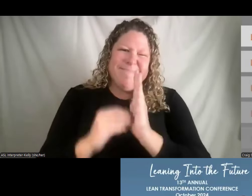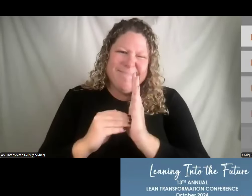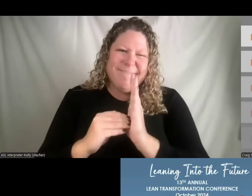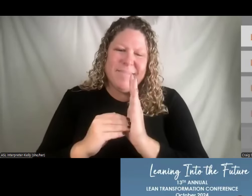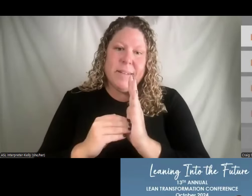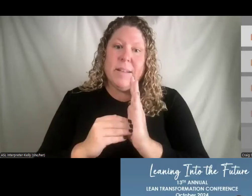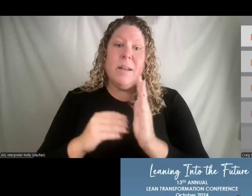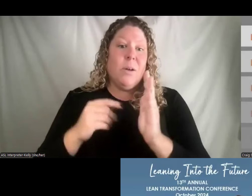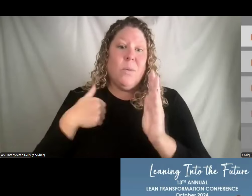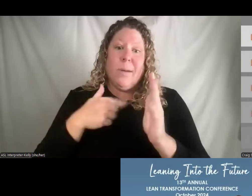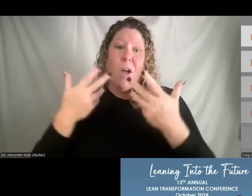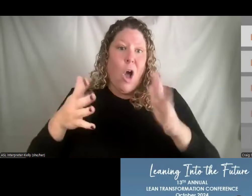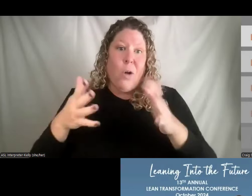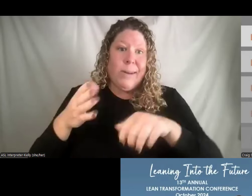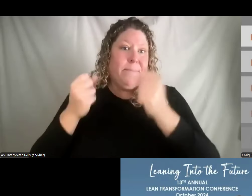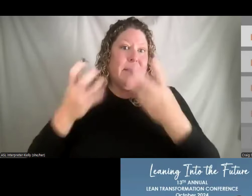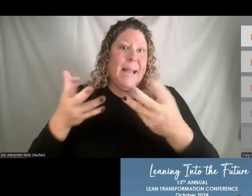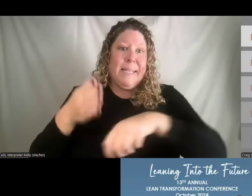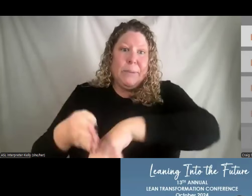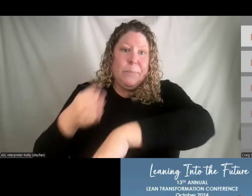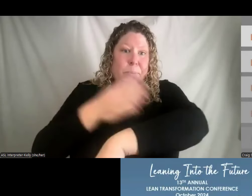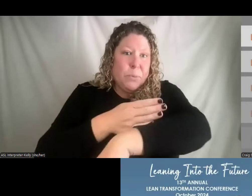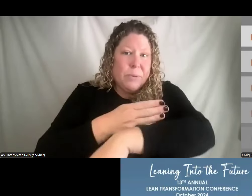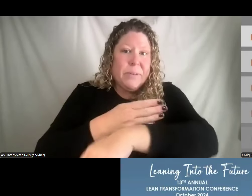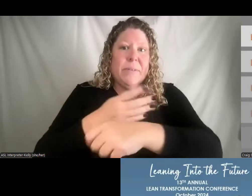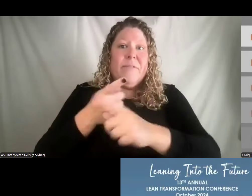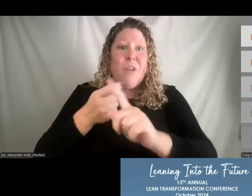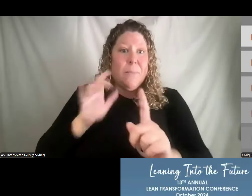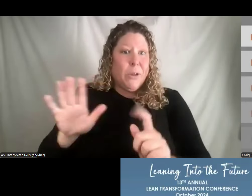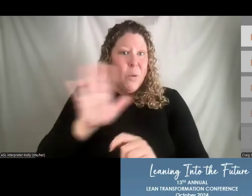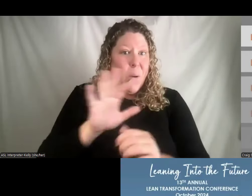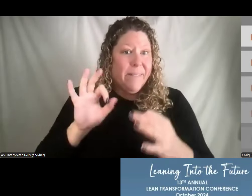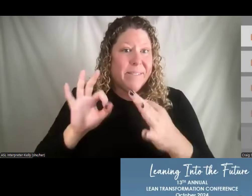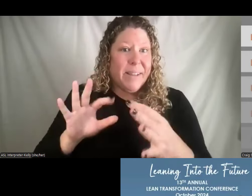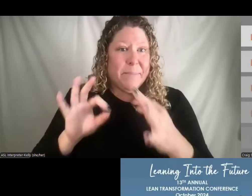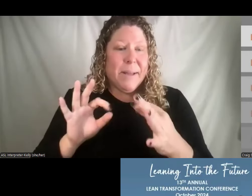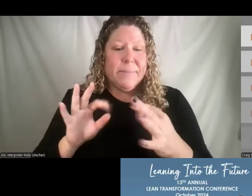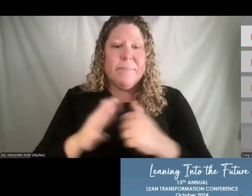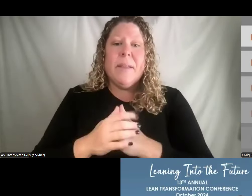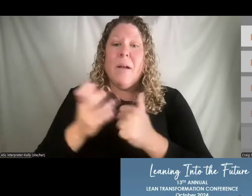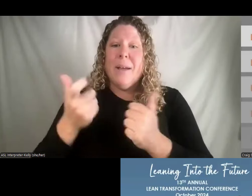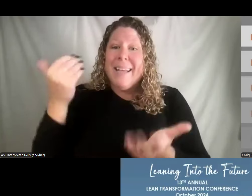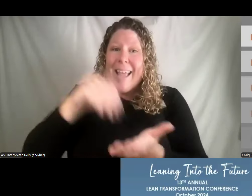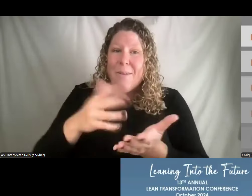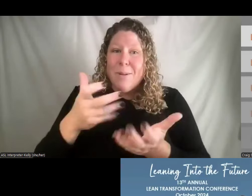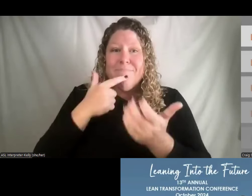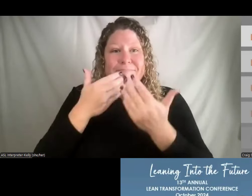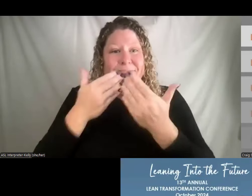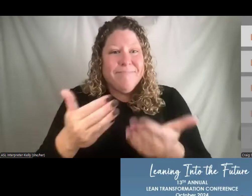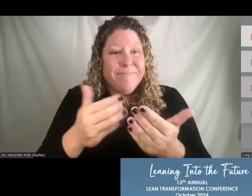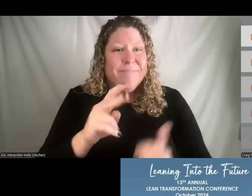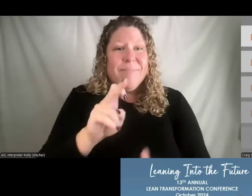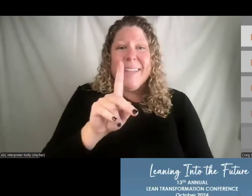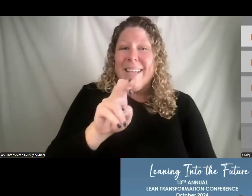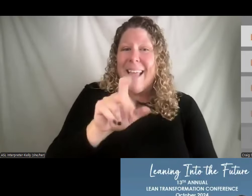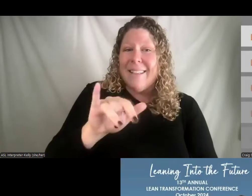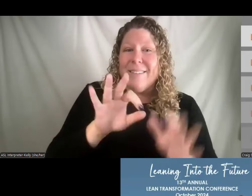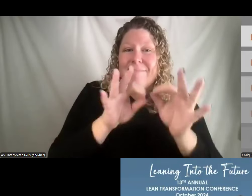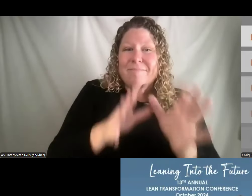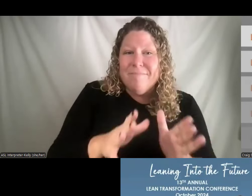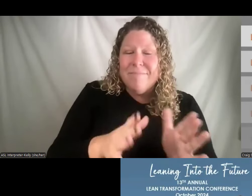many improvements based on your feedback. And just want to shout out again to Kelly, our ASL